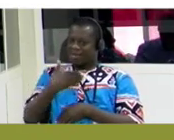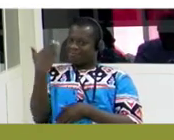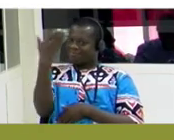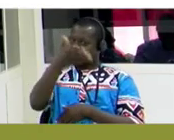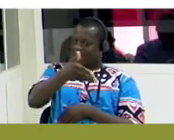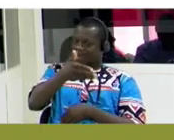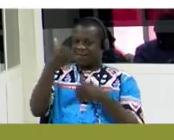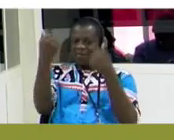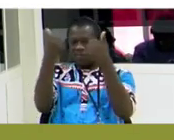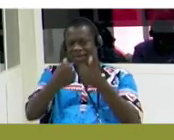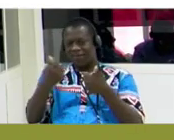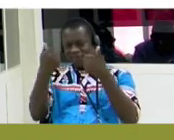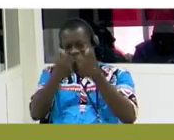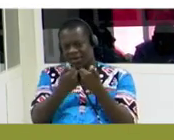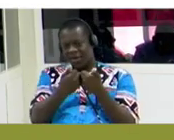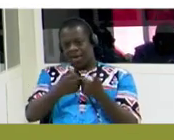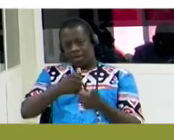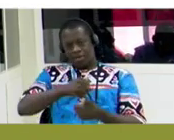people,